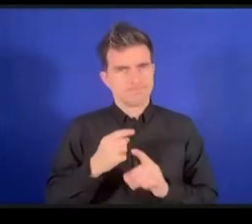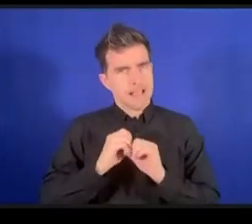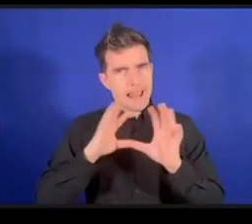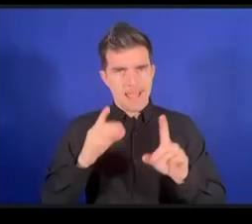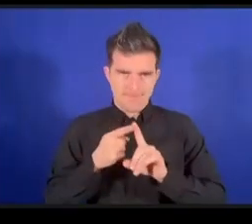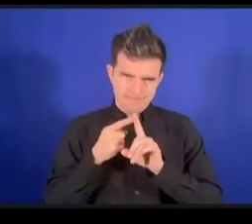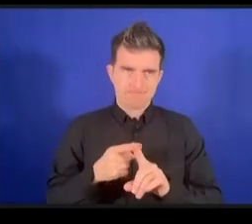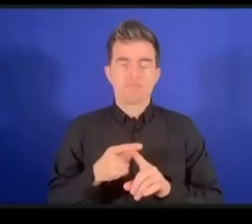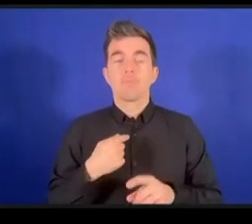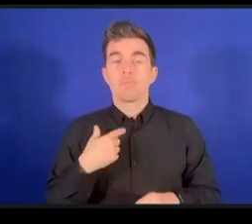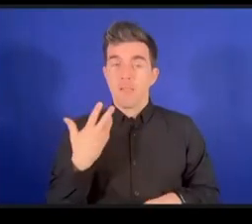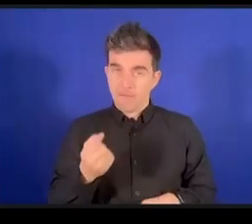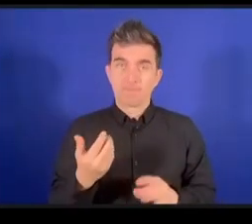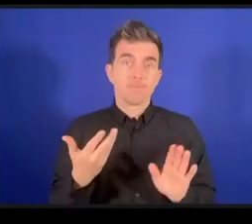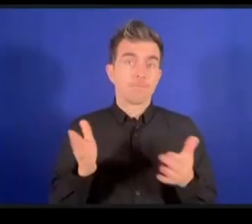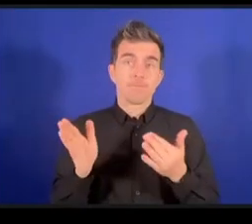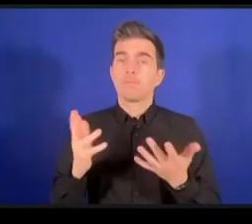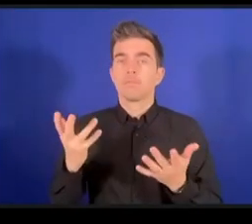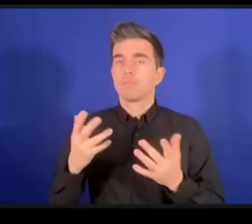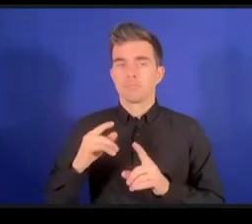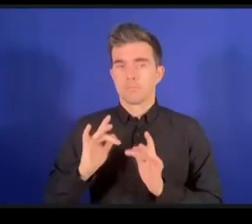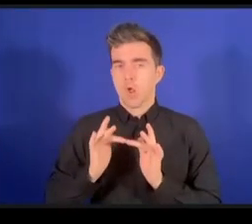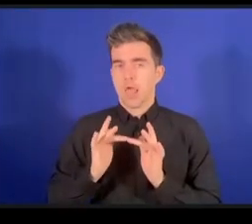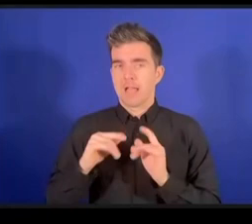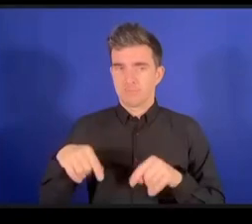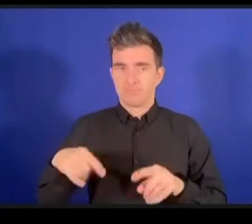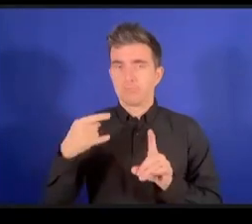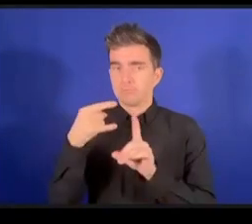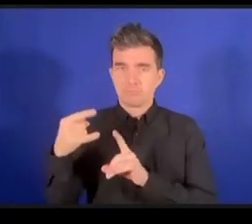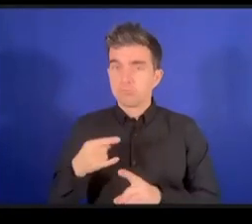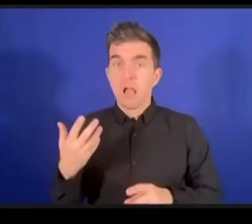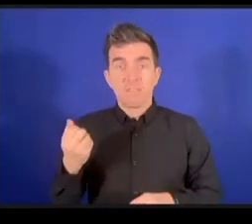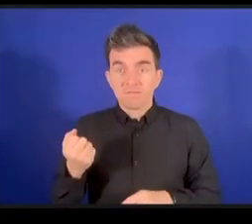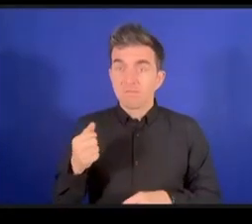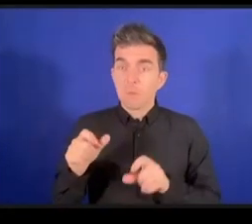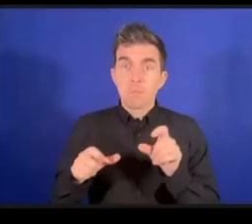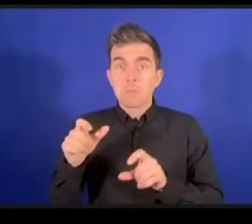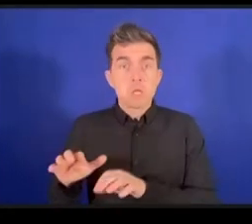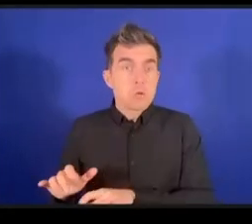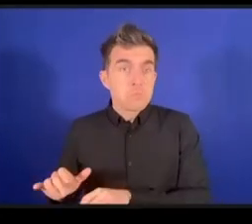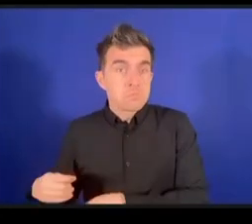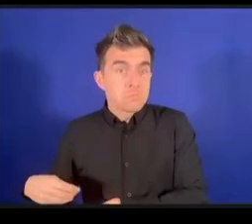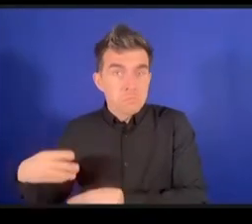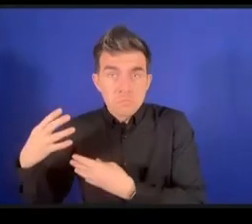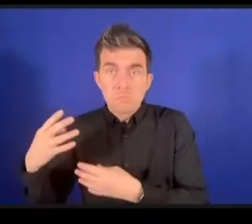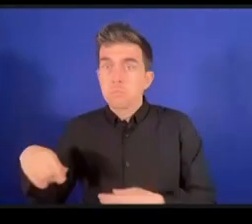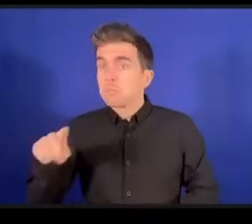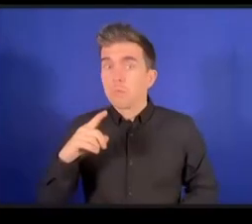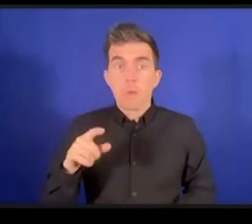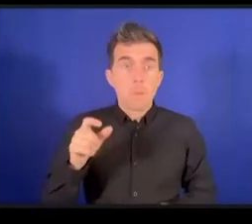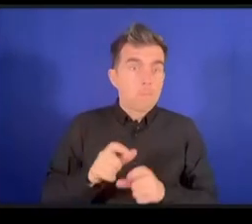is there any online participants who would like to intervene?